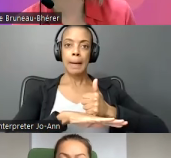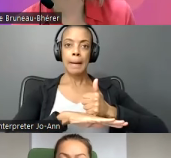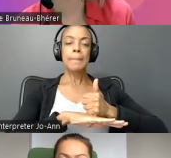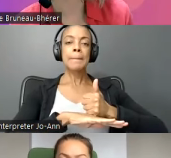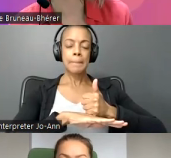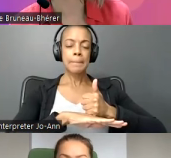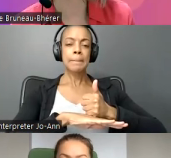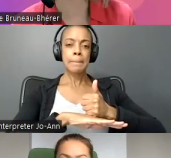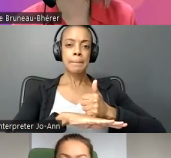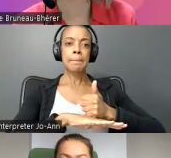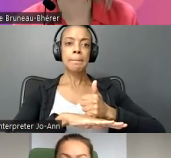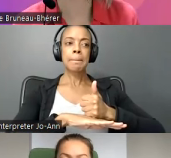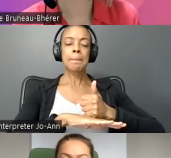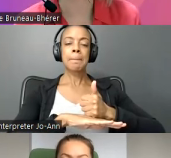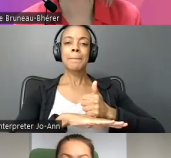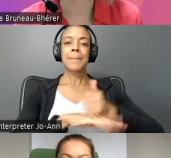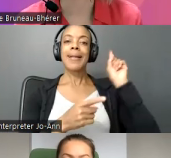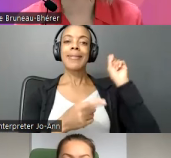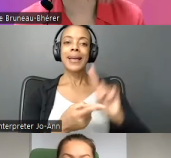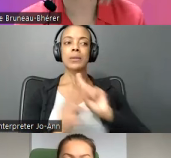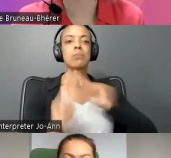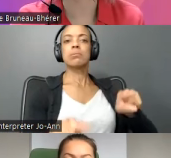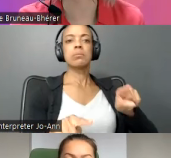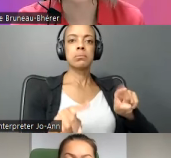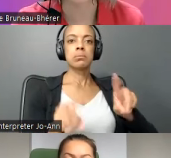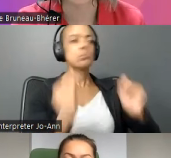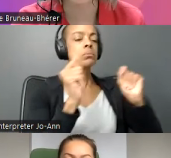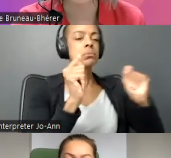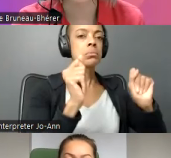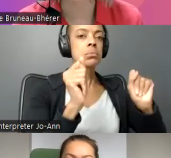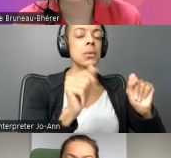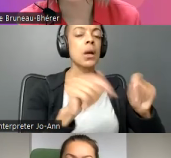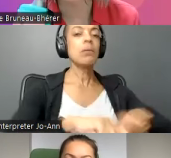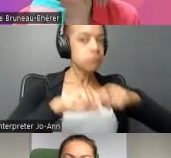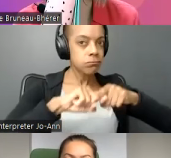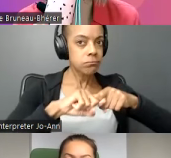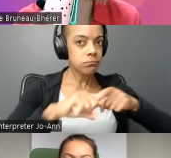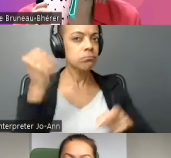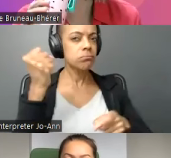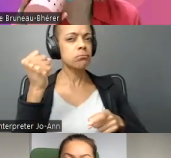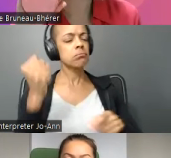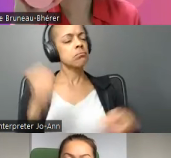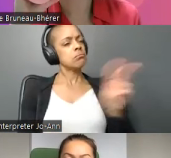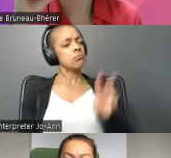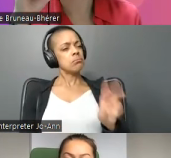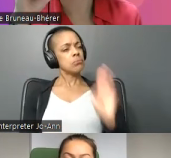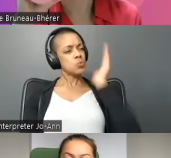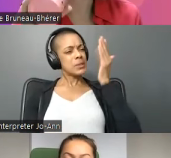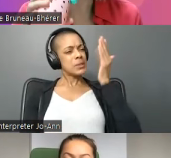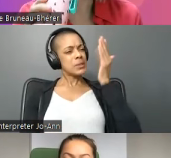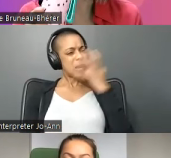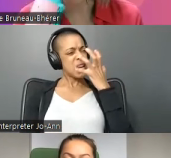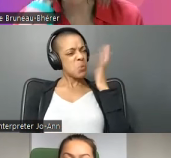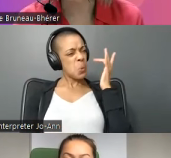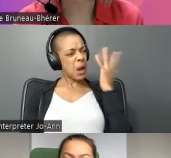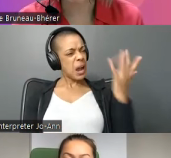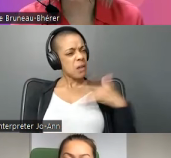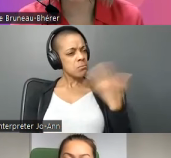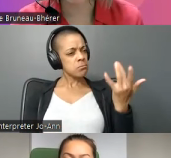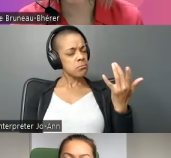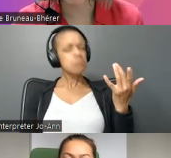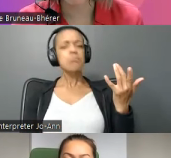we be less reactive towards behaviors and think, oh, you look really angry today. What's going on? What